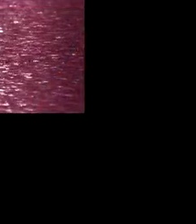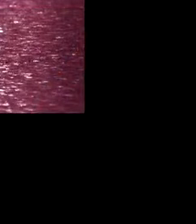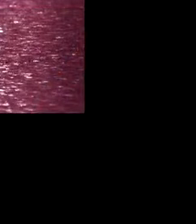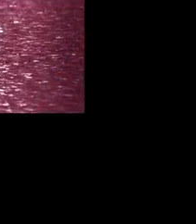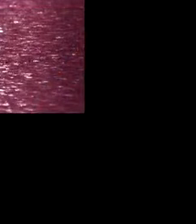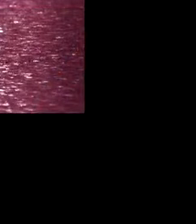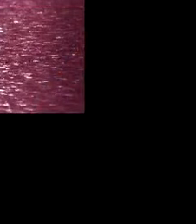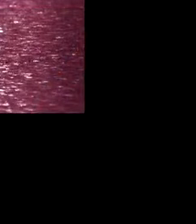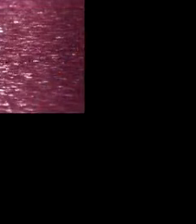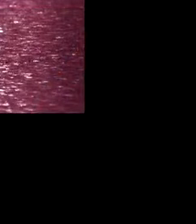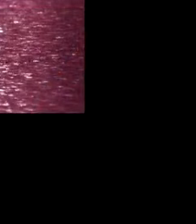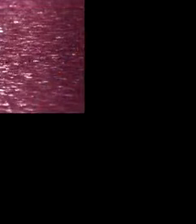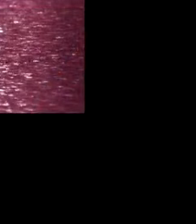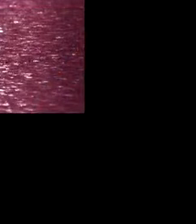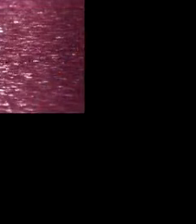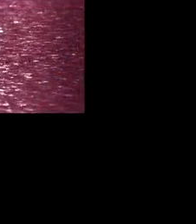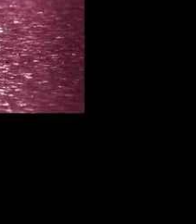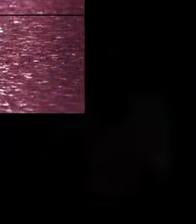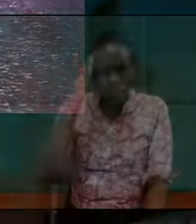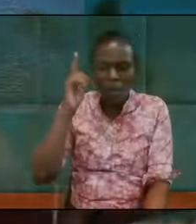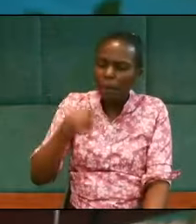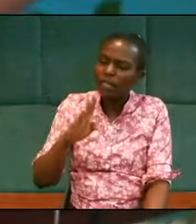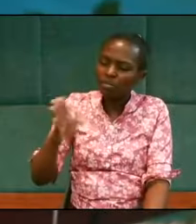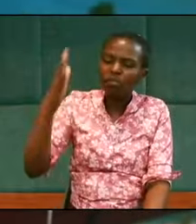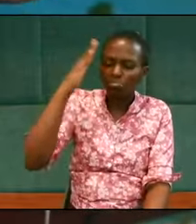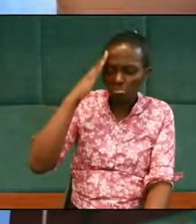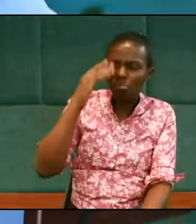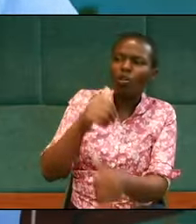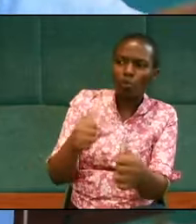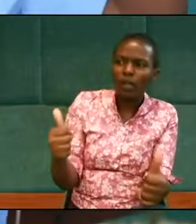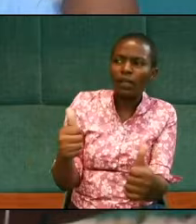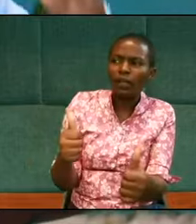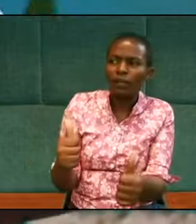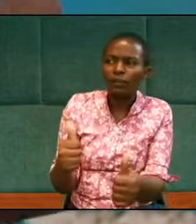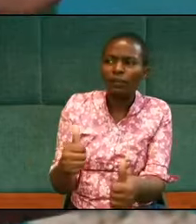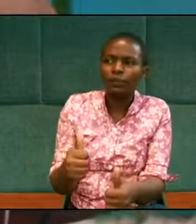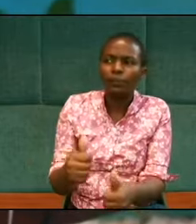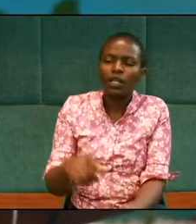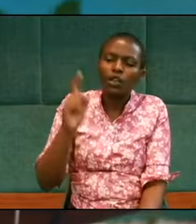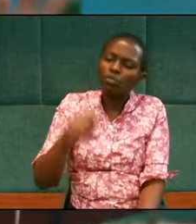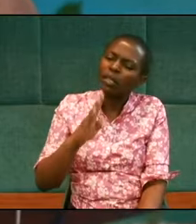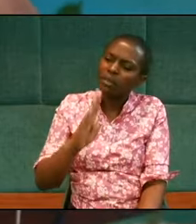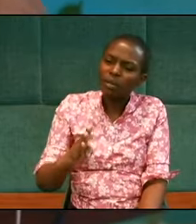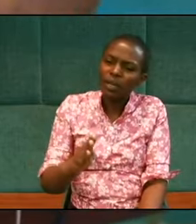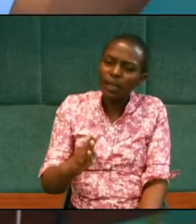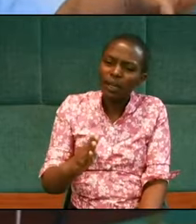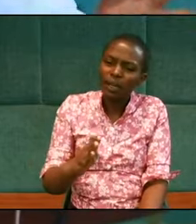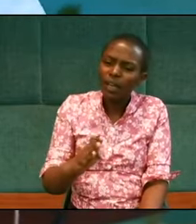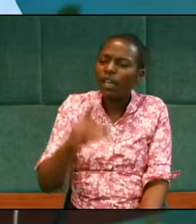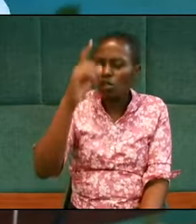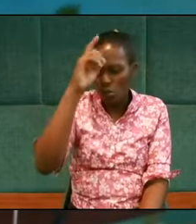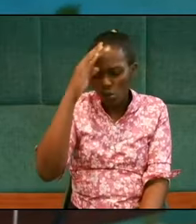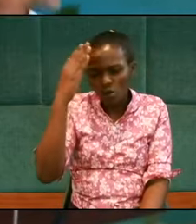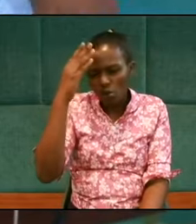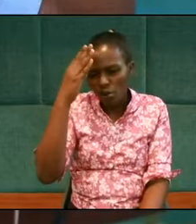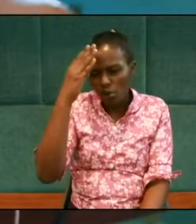Your emotional intelligence must be sorted. So emotionally, you must be intelligent. You know when